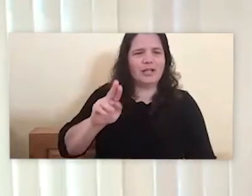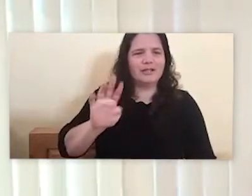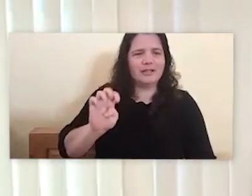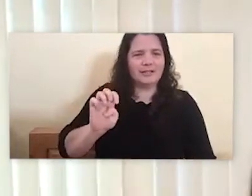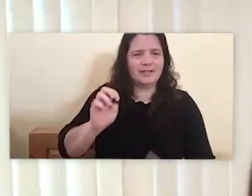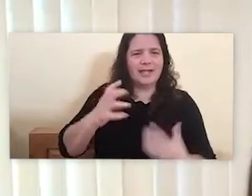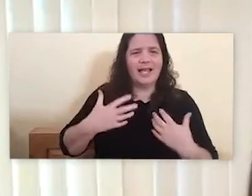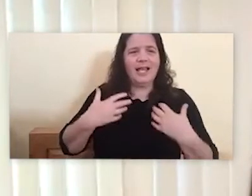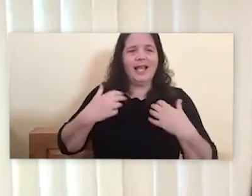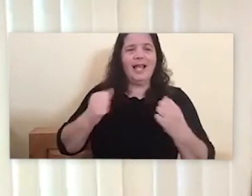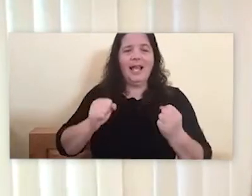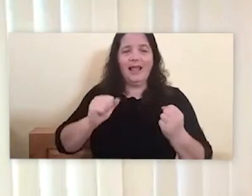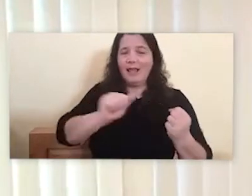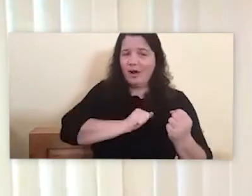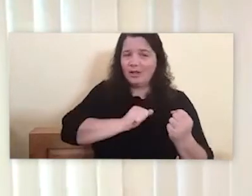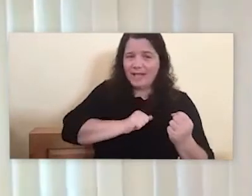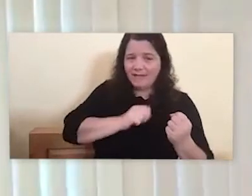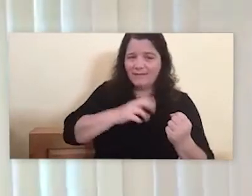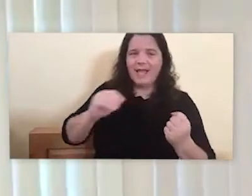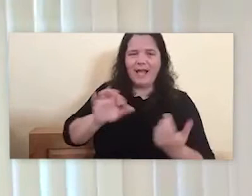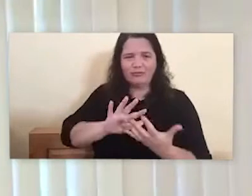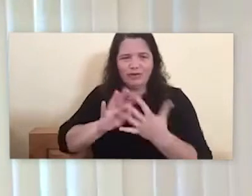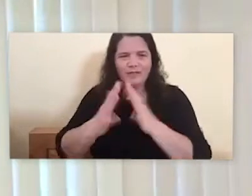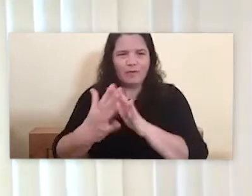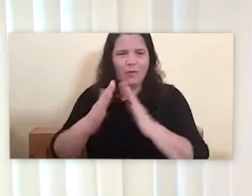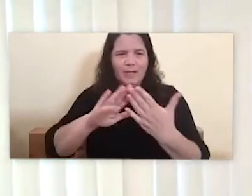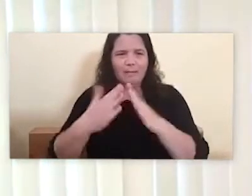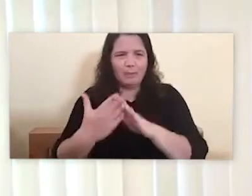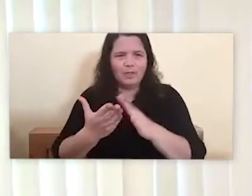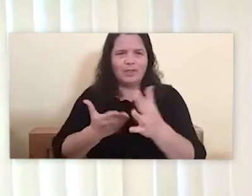Communities Through Mindfulness.